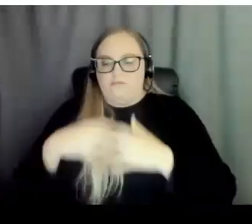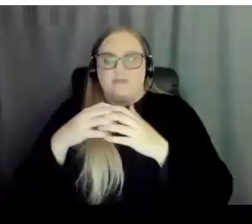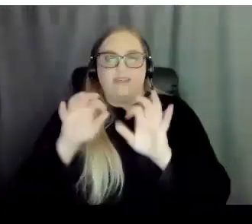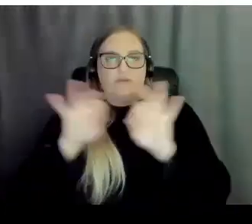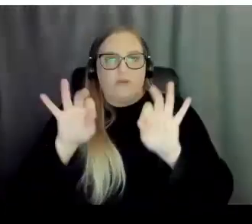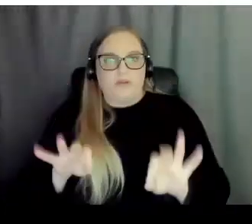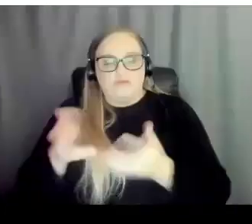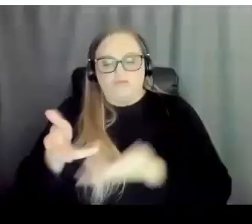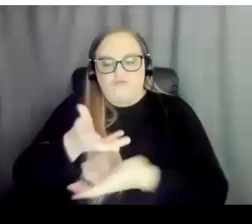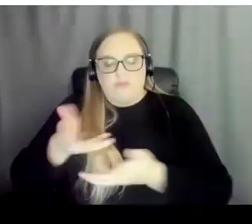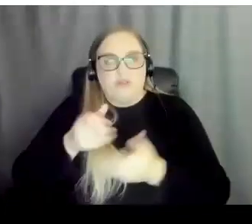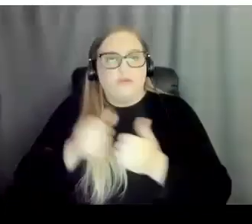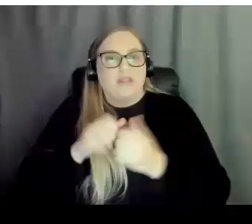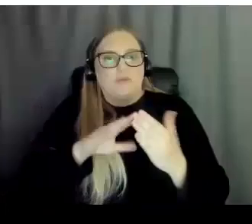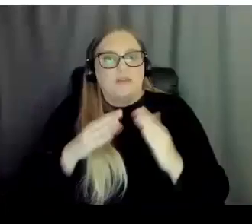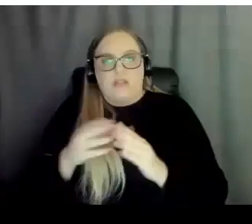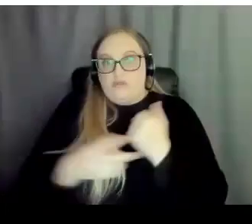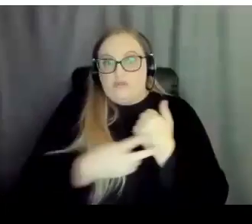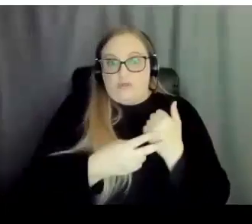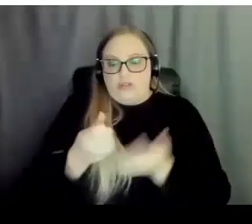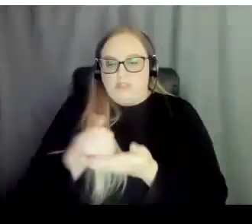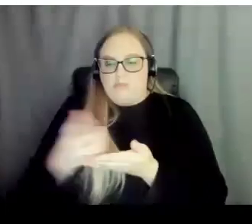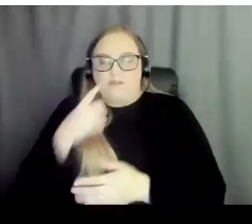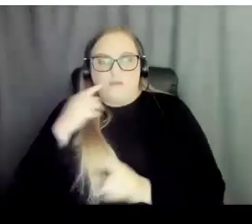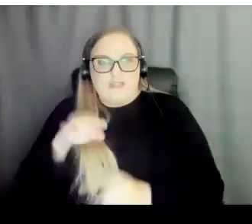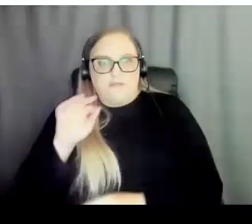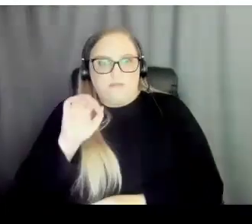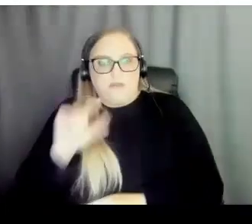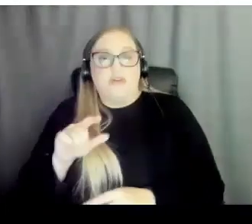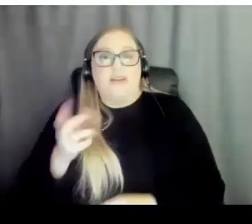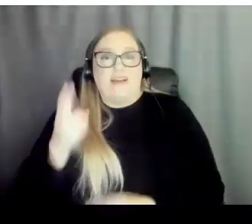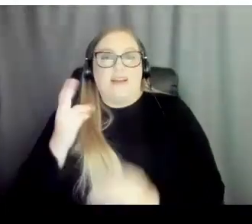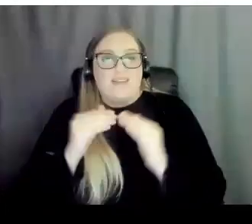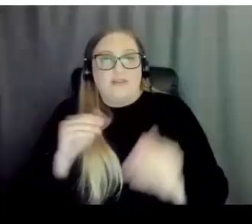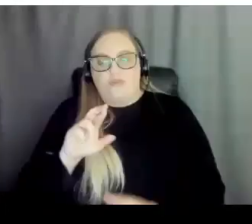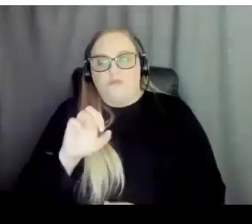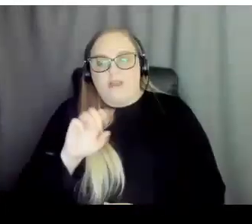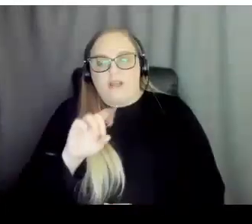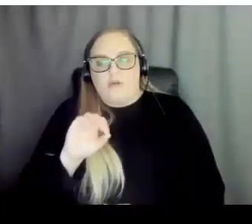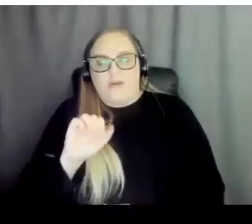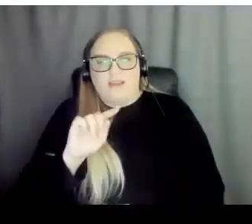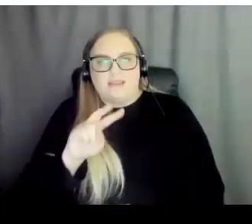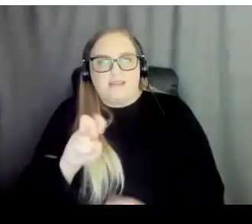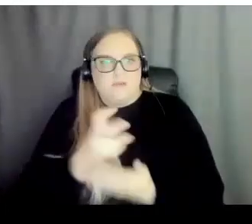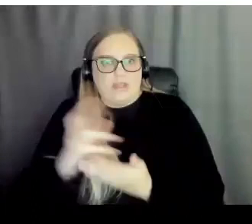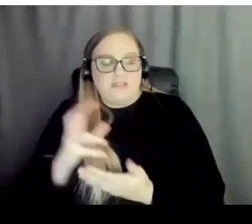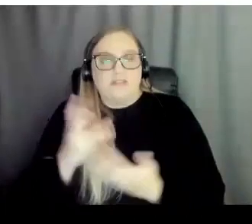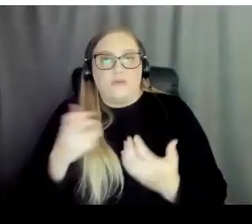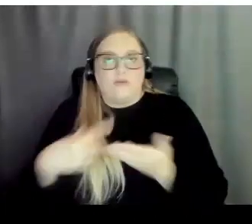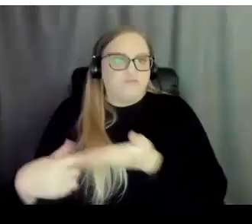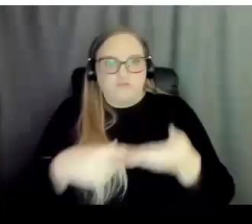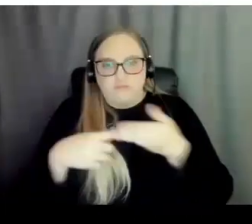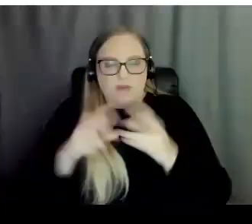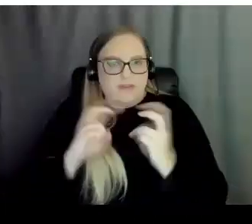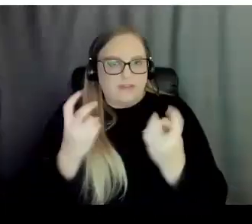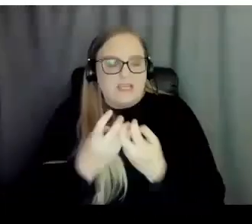on storage and disposal of spent nuclear fuel and high-level radioactive waste. They plan to host roundtables, issue community grants, provide